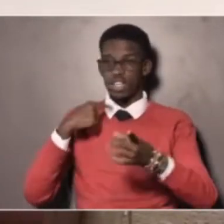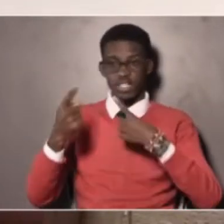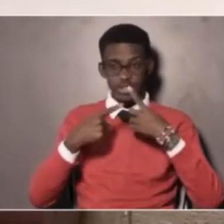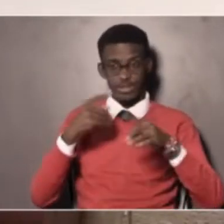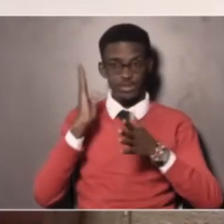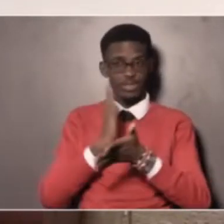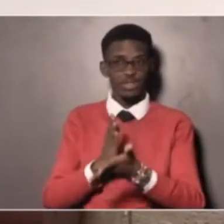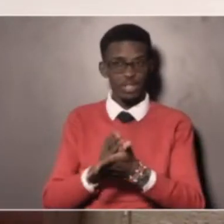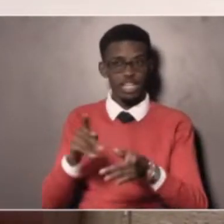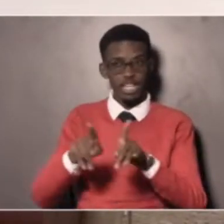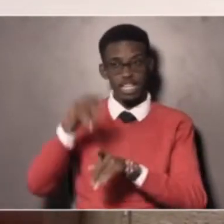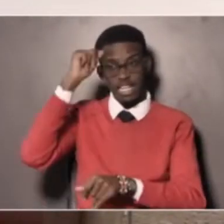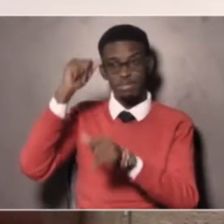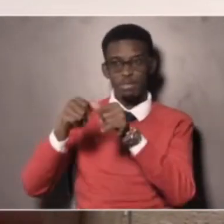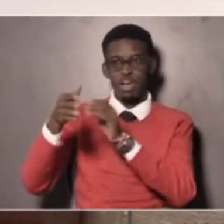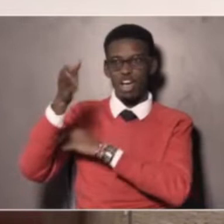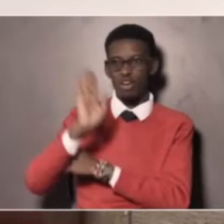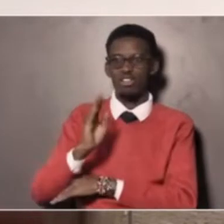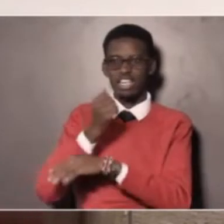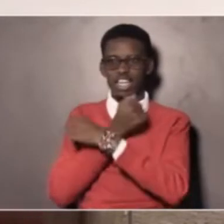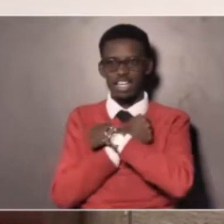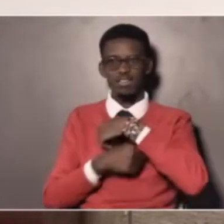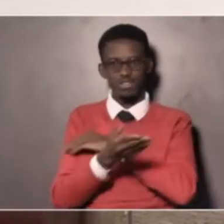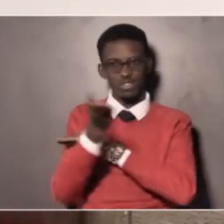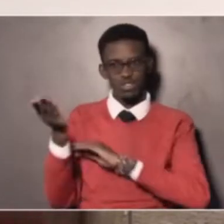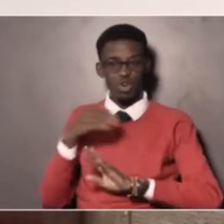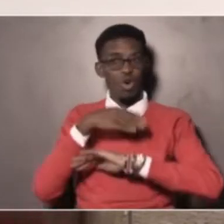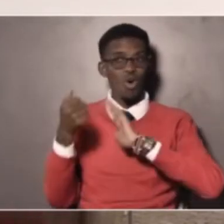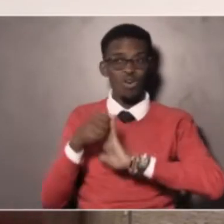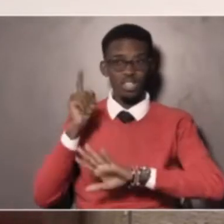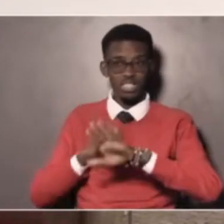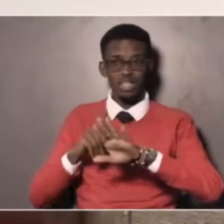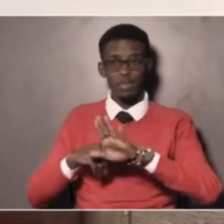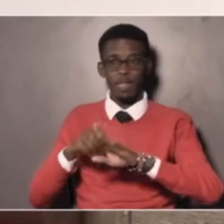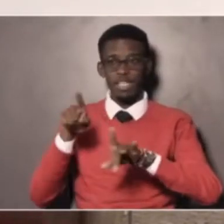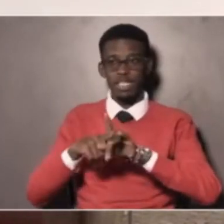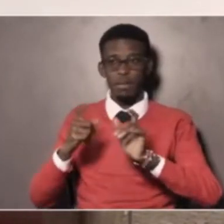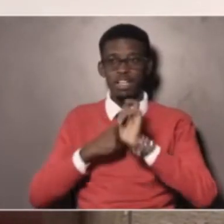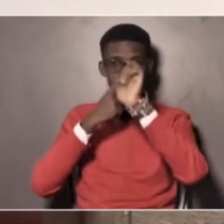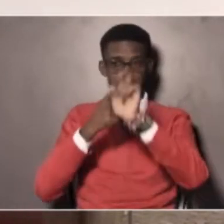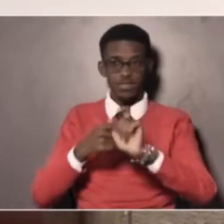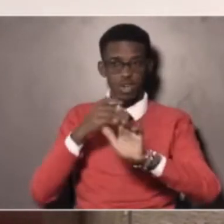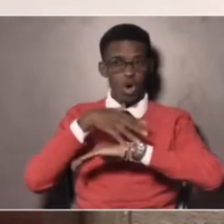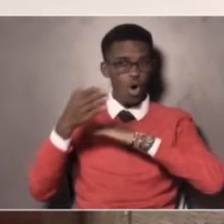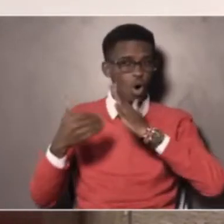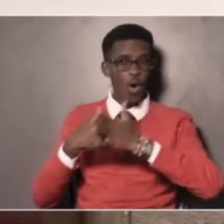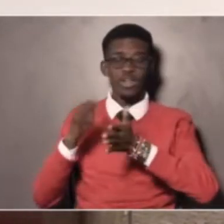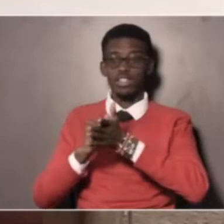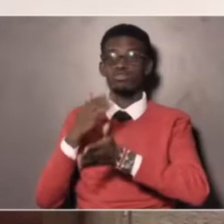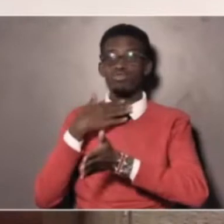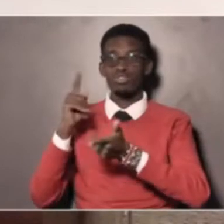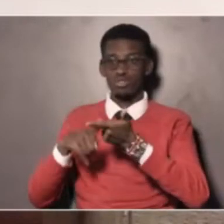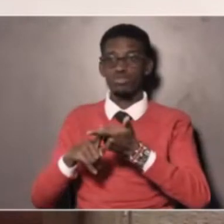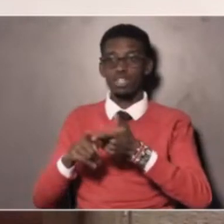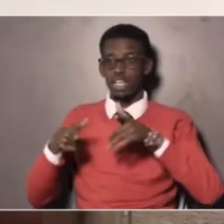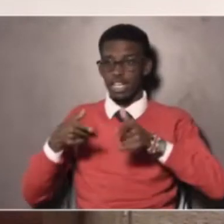truth. And remember, God loves you all the time and is going to enable you to do all that you need to do. So let